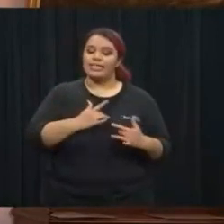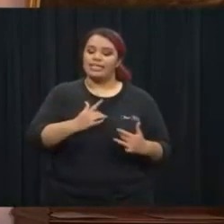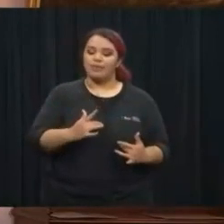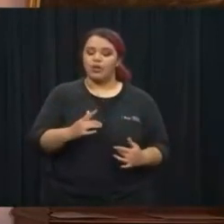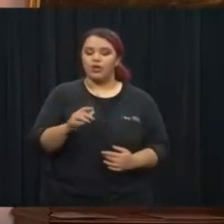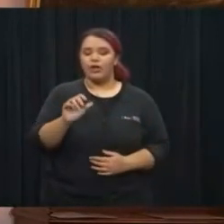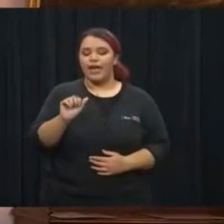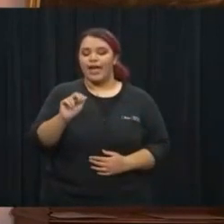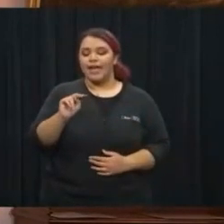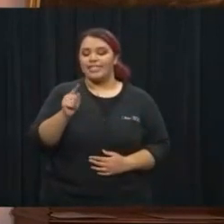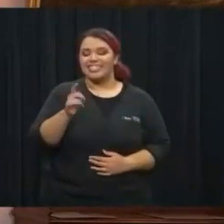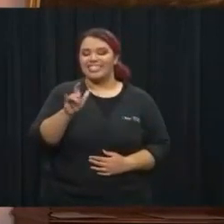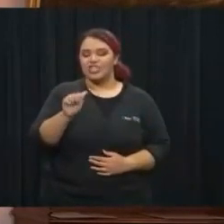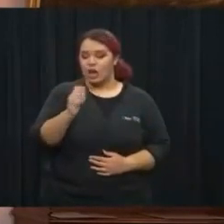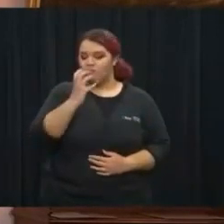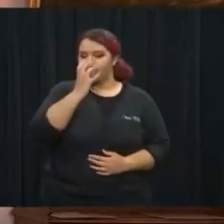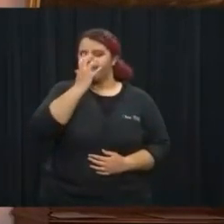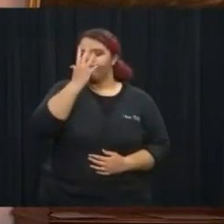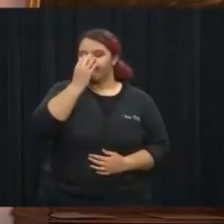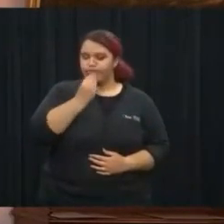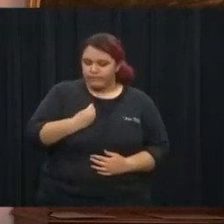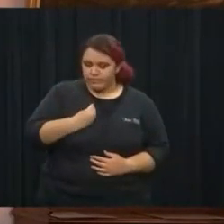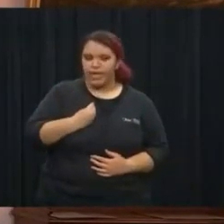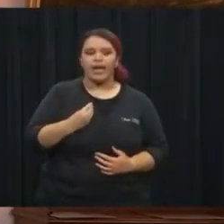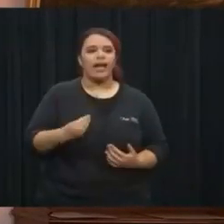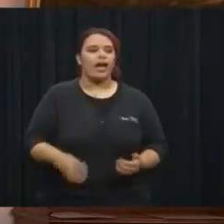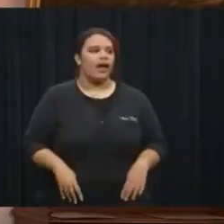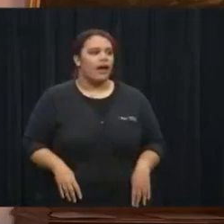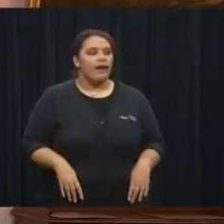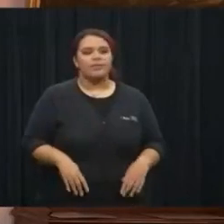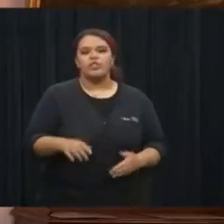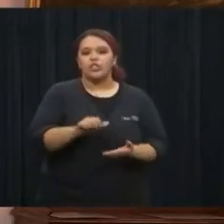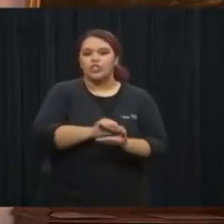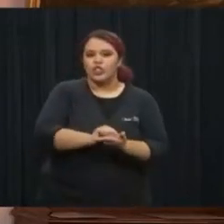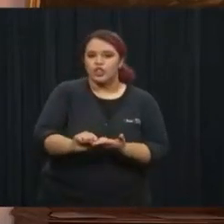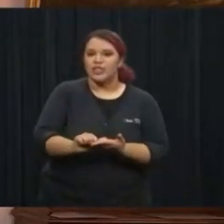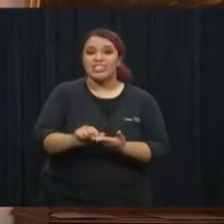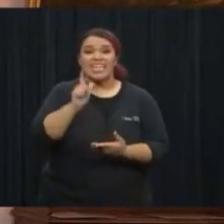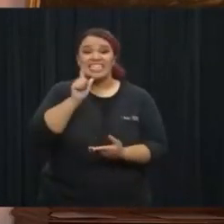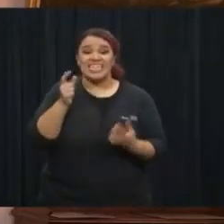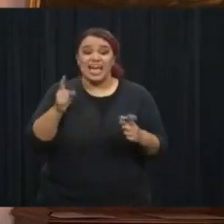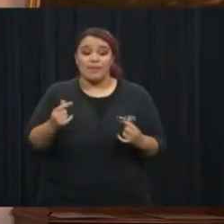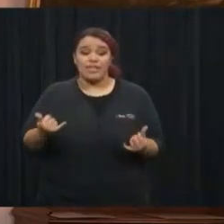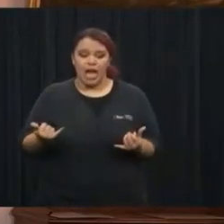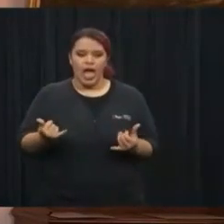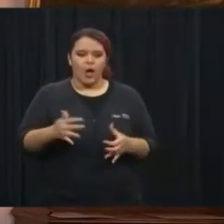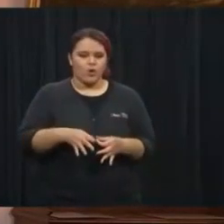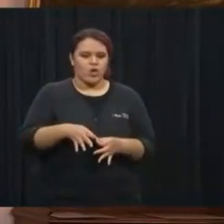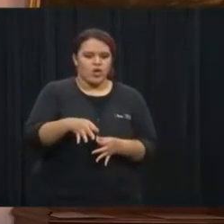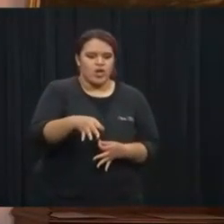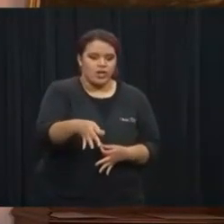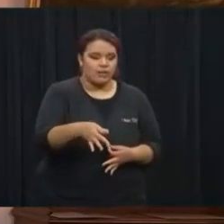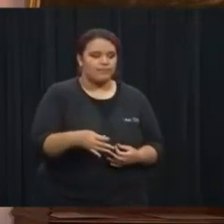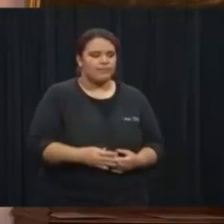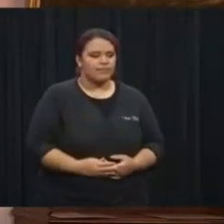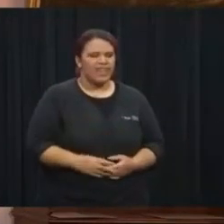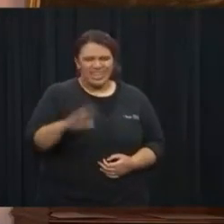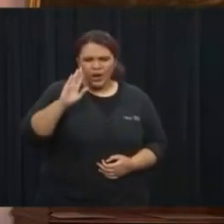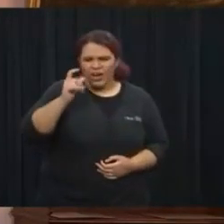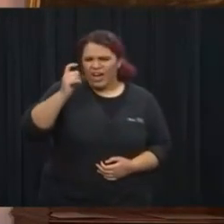taking people off ventilators, are we talking about a scenario where doctors in our state are having to choose between one